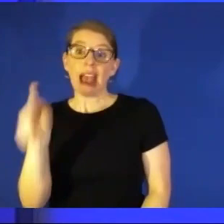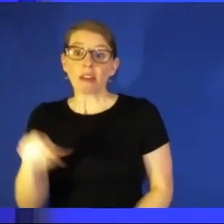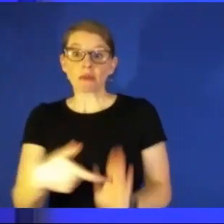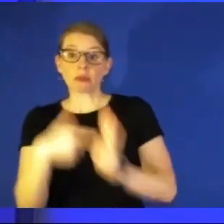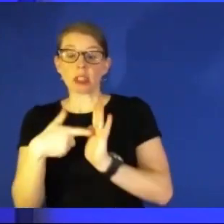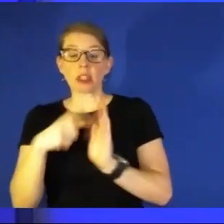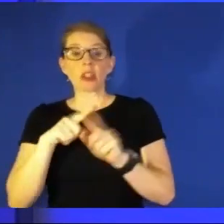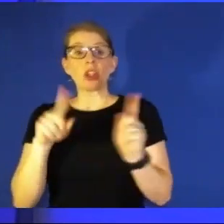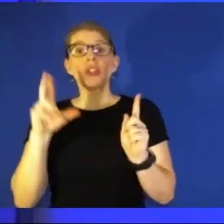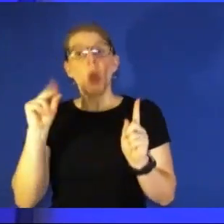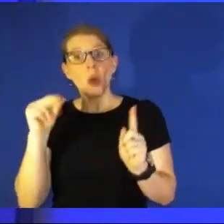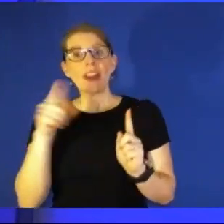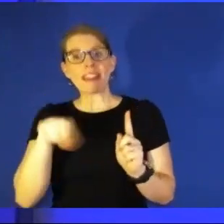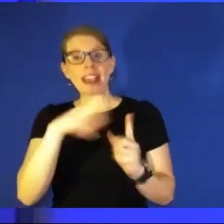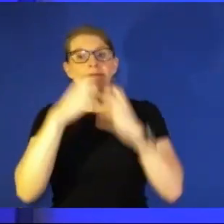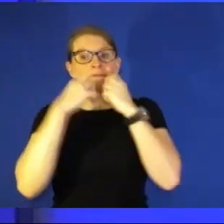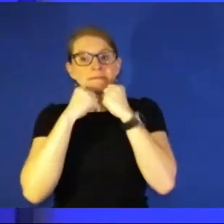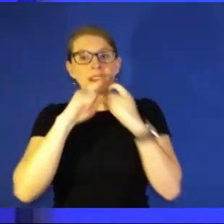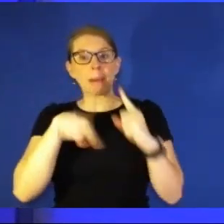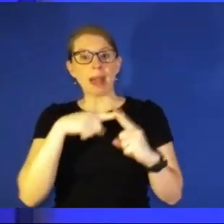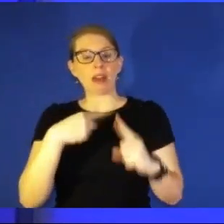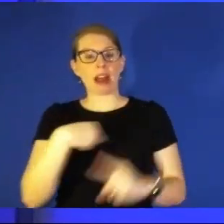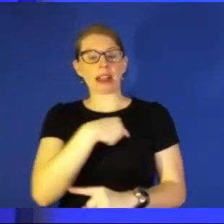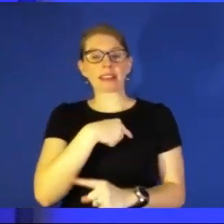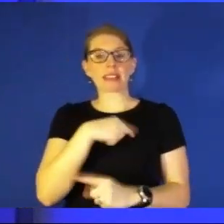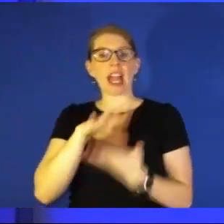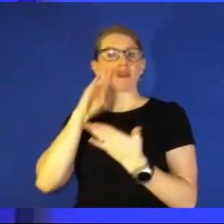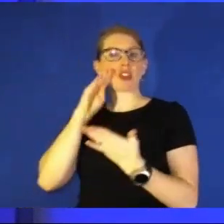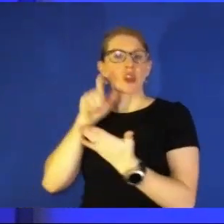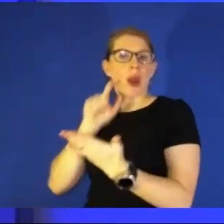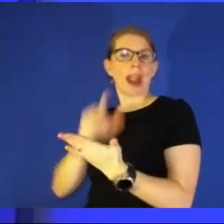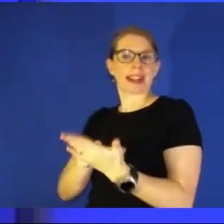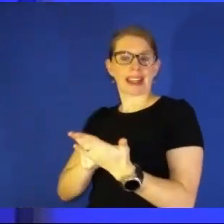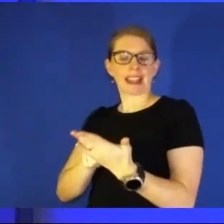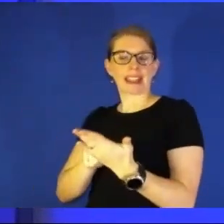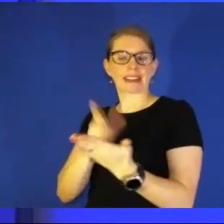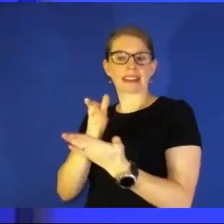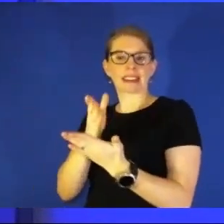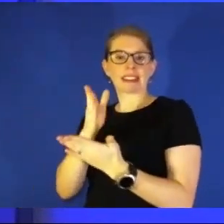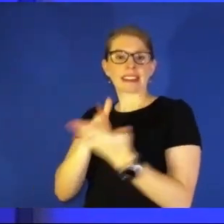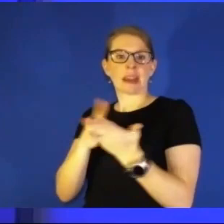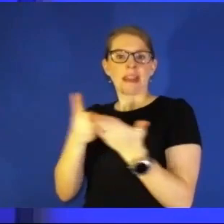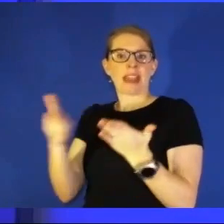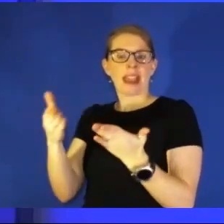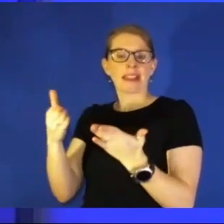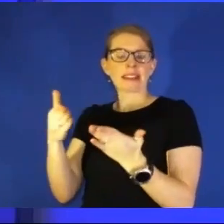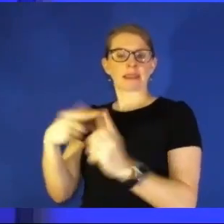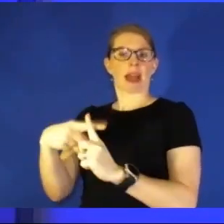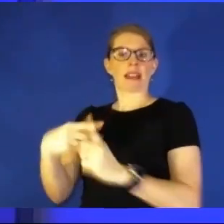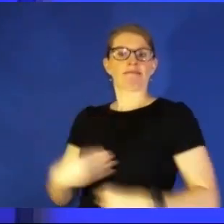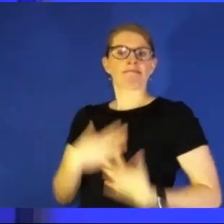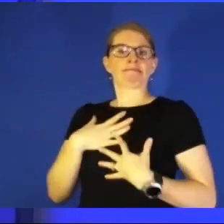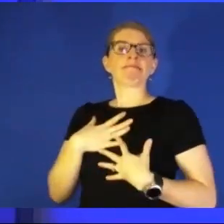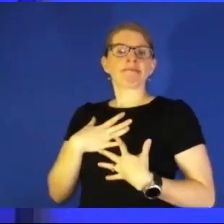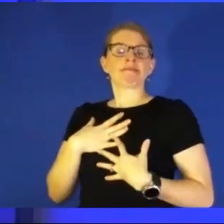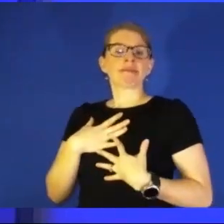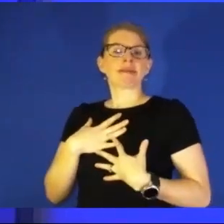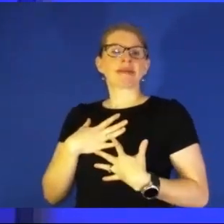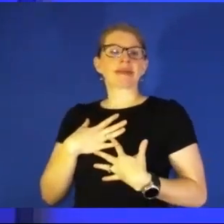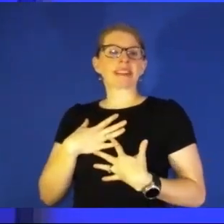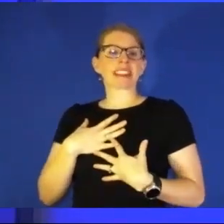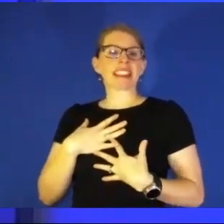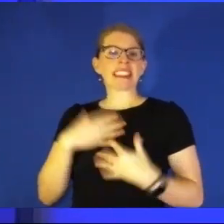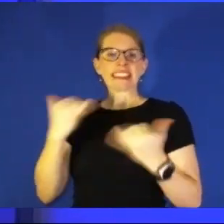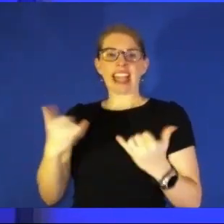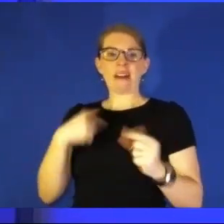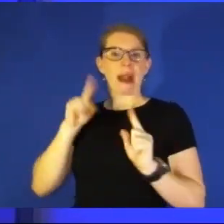us. So I learned to recognize some of those things that were already in place. And so I'm a regular in the